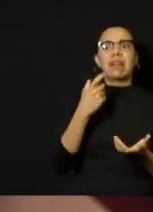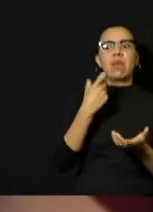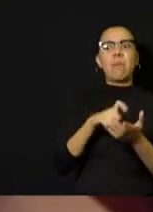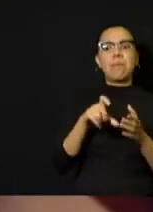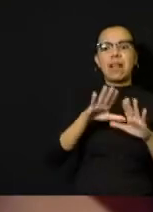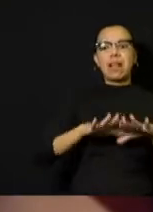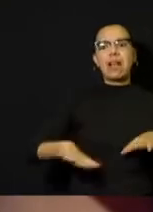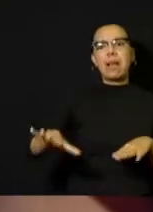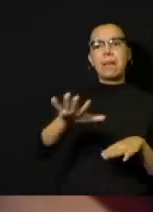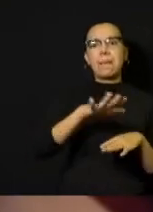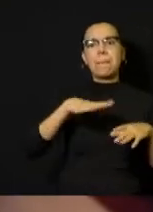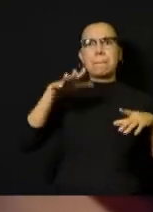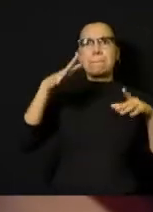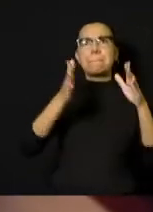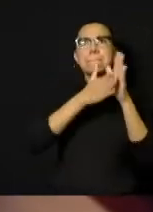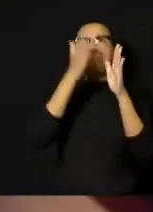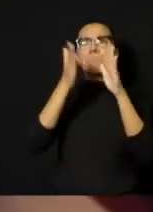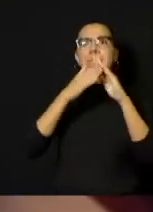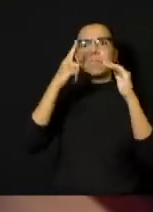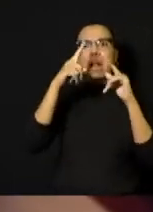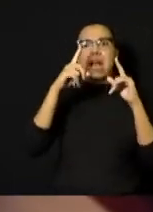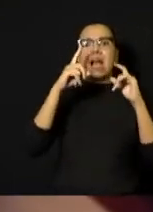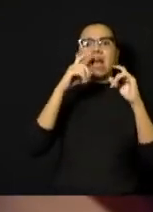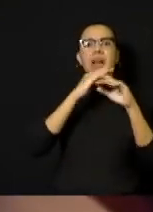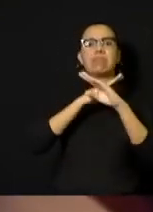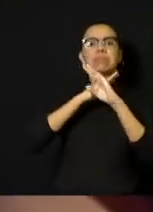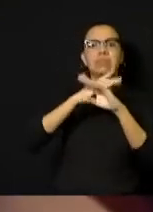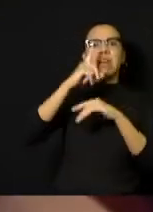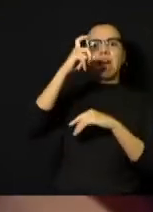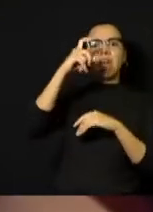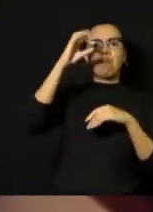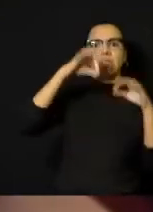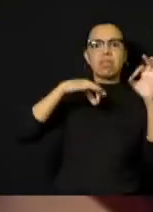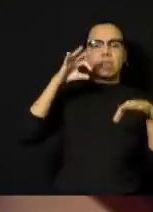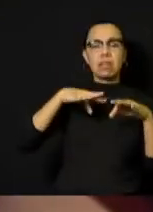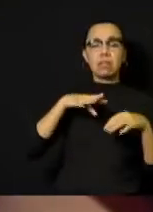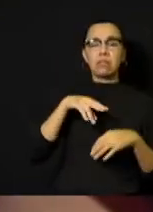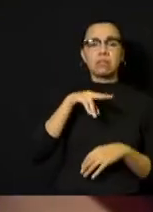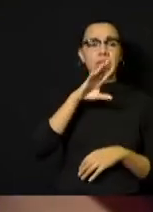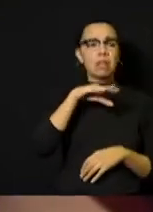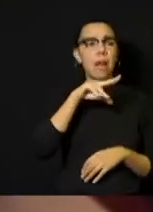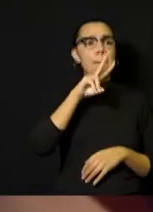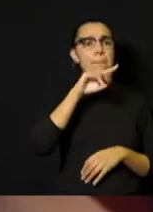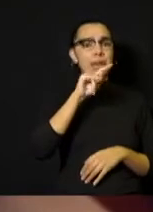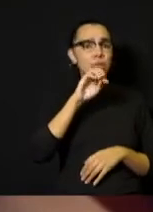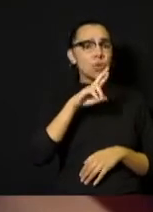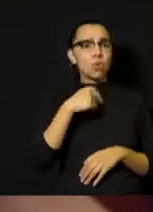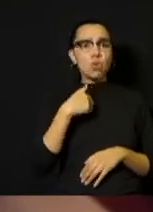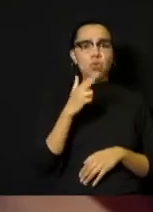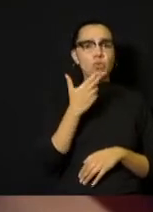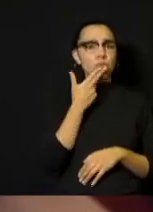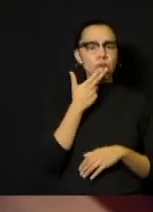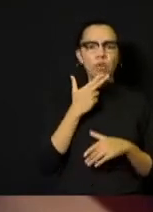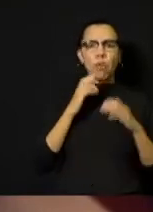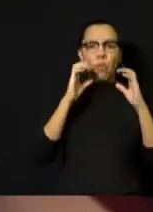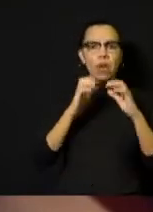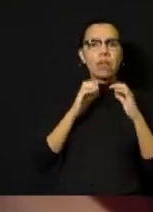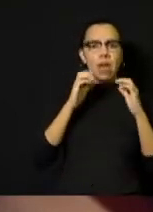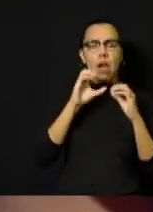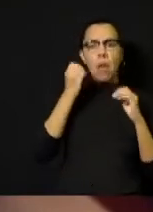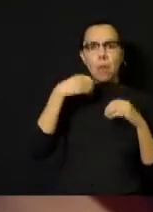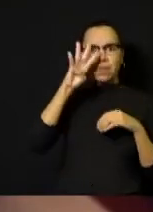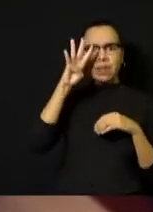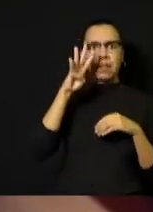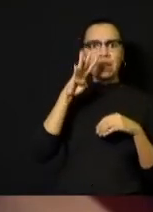I'm pour a slab on the house. And he told me, Victor, if you don't take care of OmniLife,